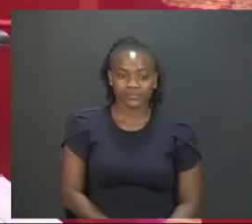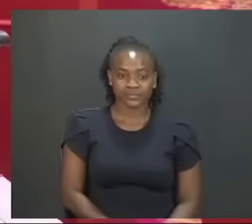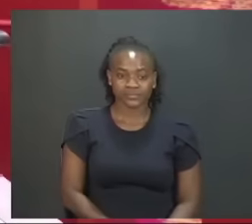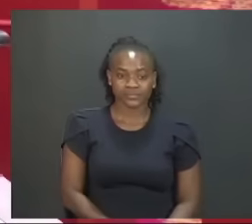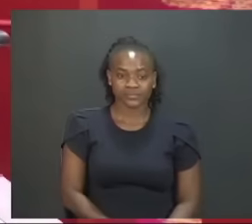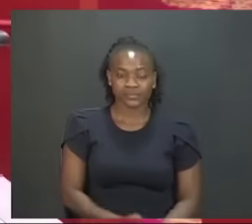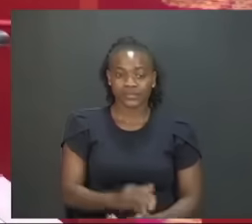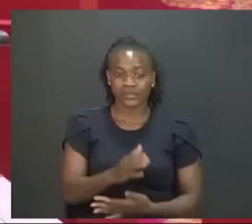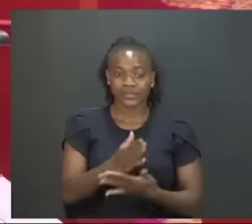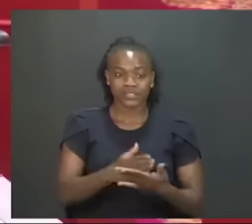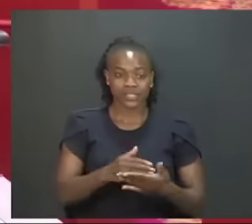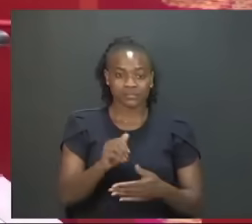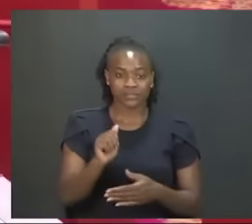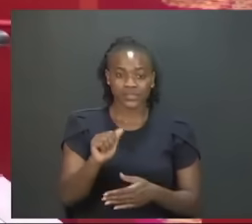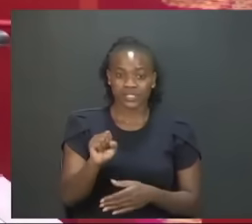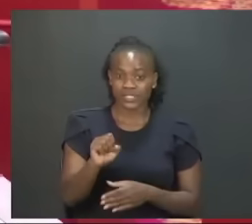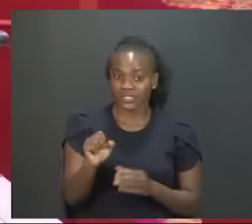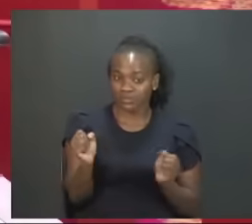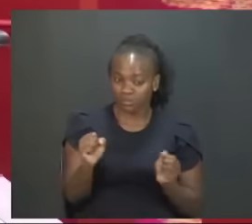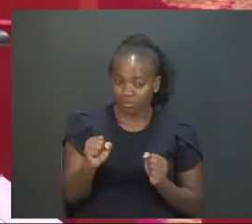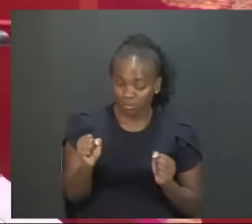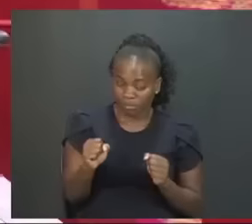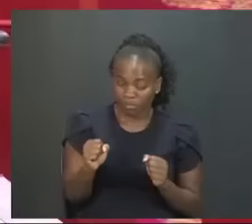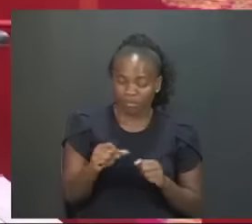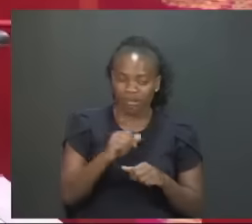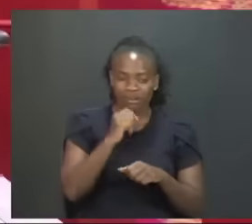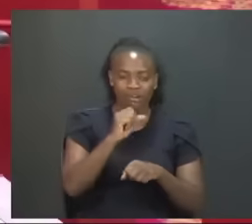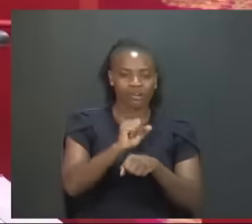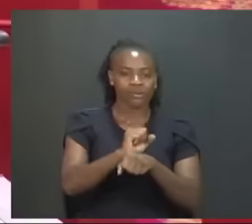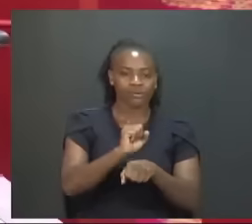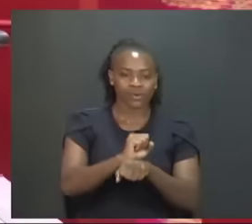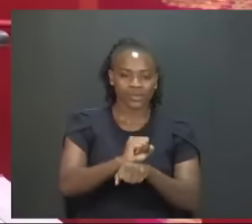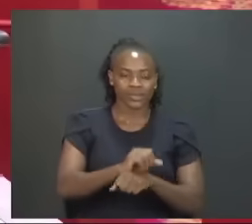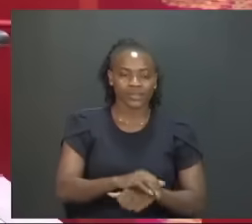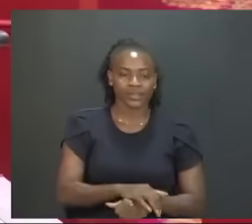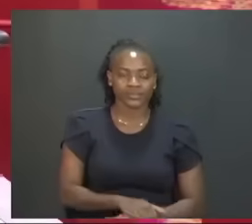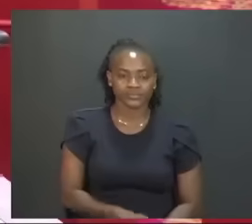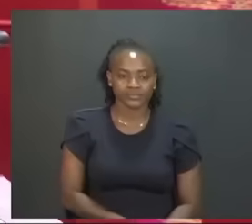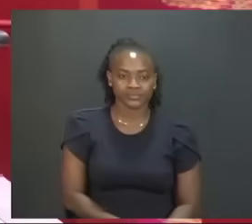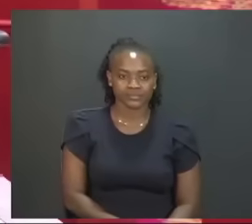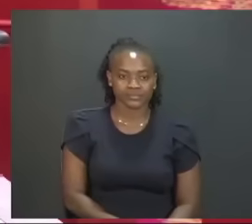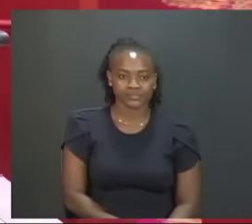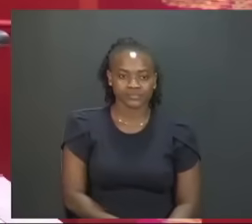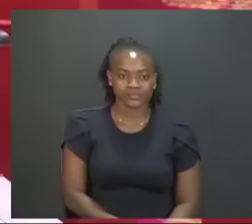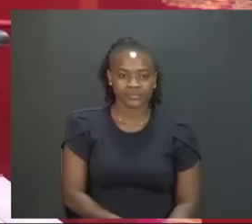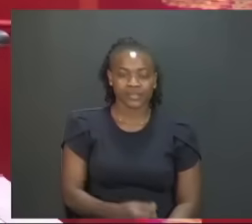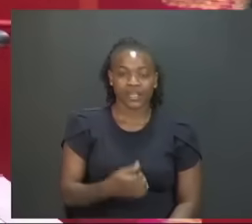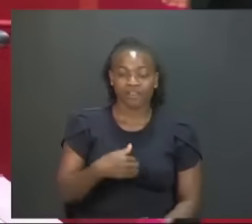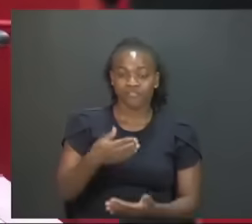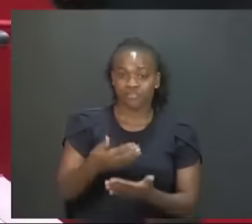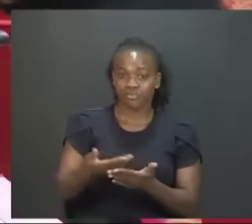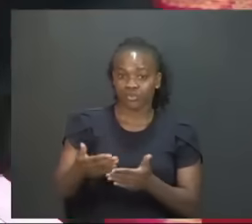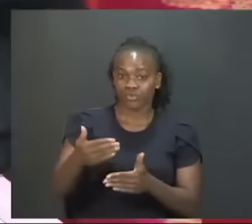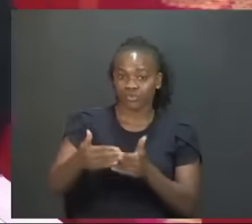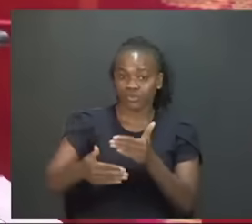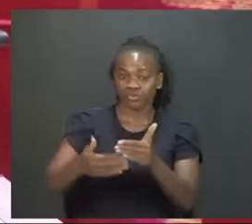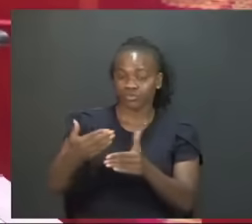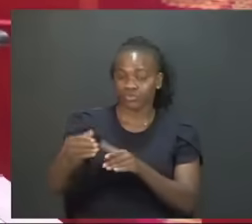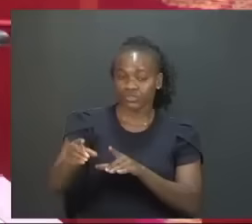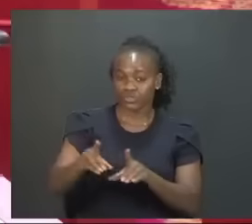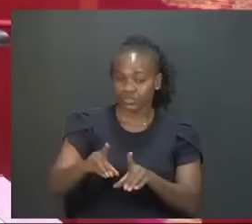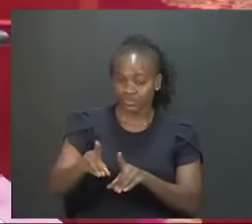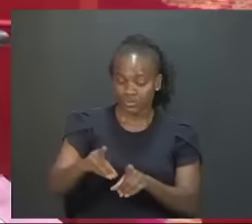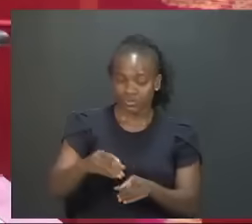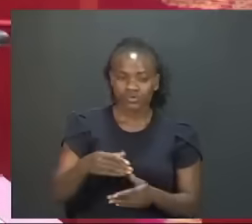some air conditioners are not working. There's a procurement process to